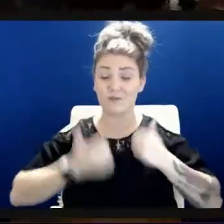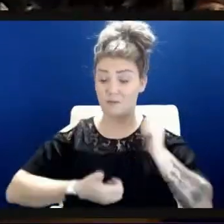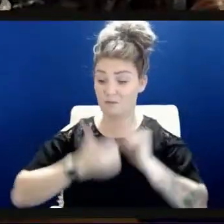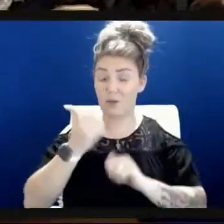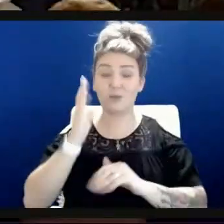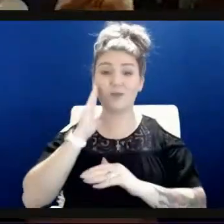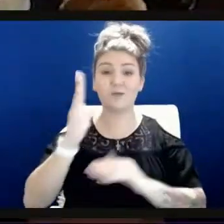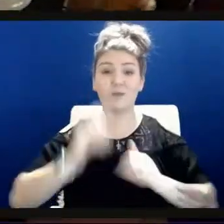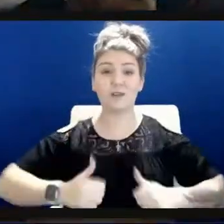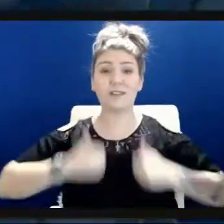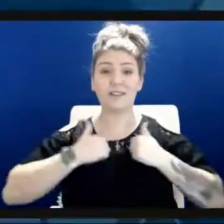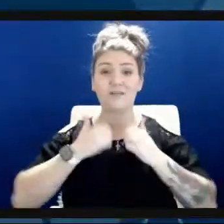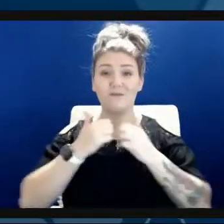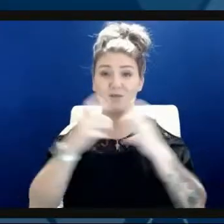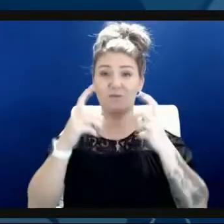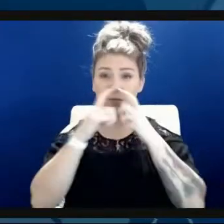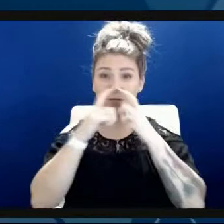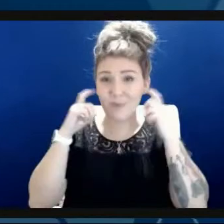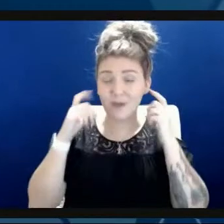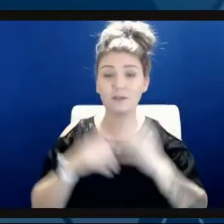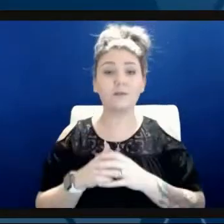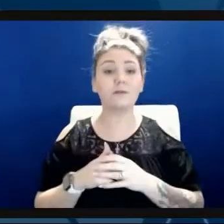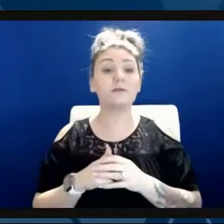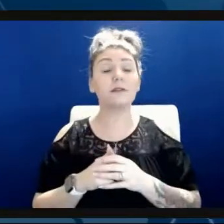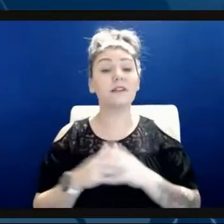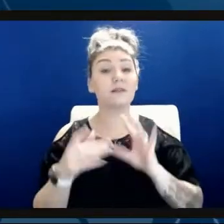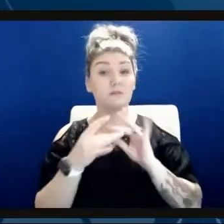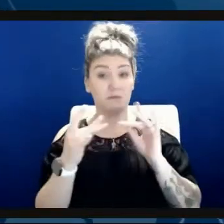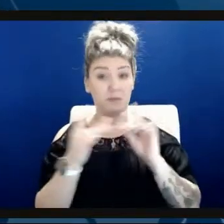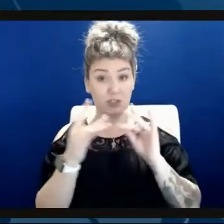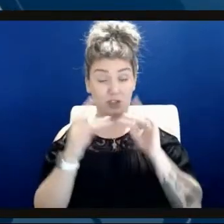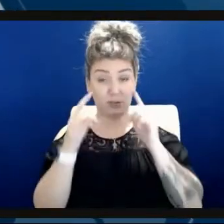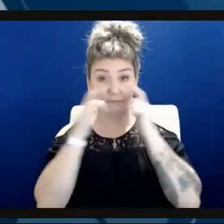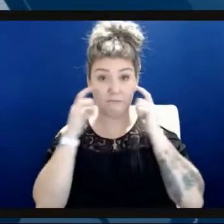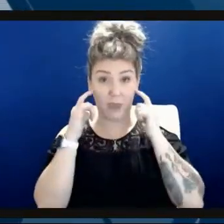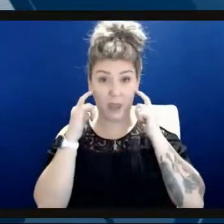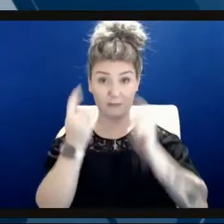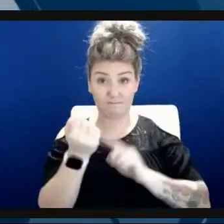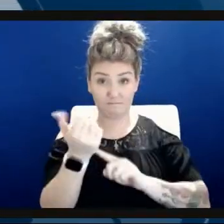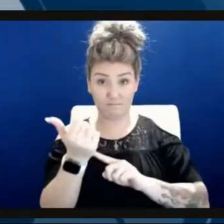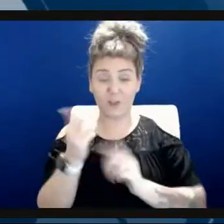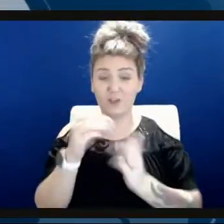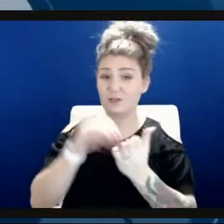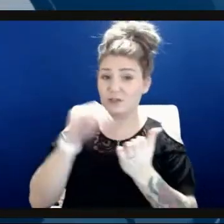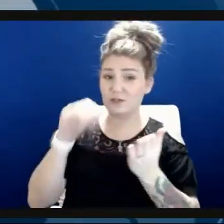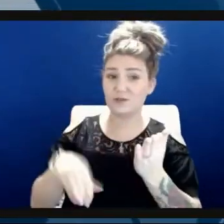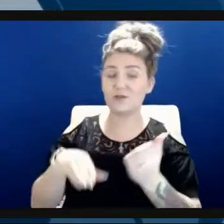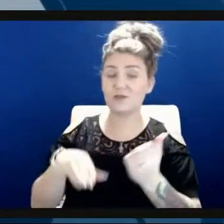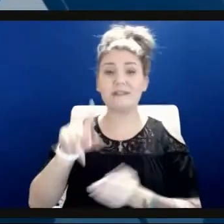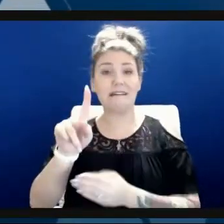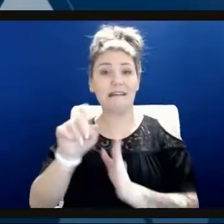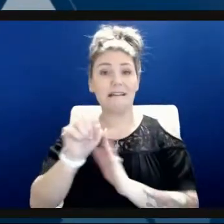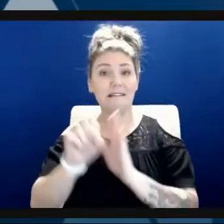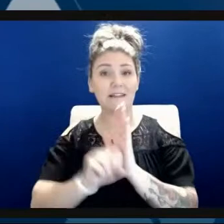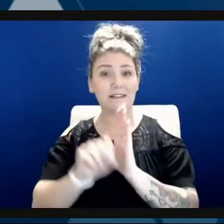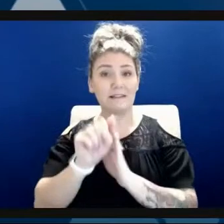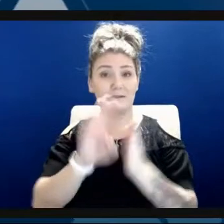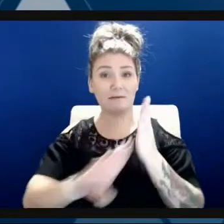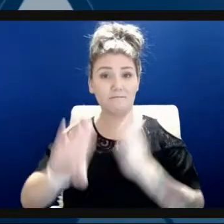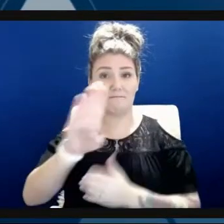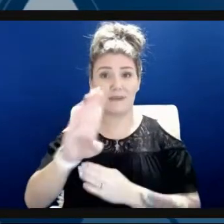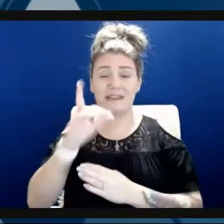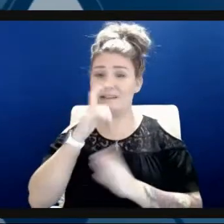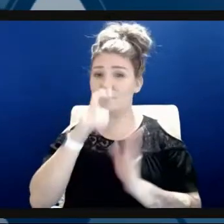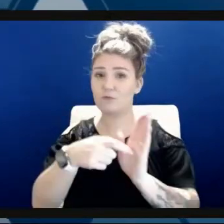mask-free." And speaking of removing masks, students at the K-State campus are no longer required to wear one indoors.